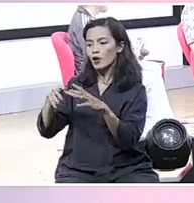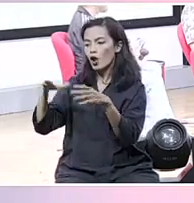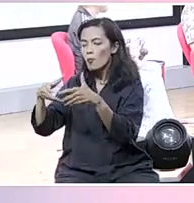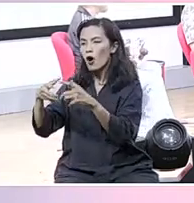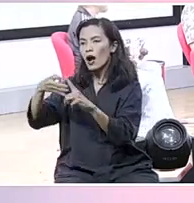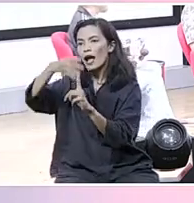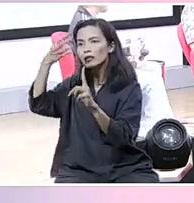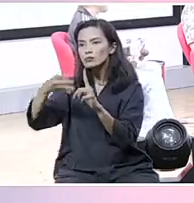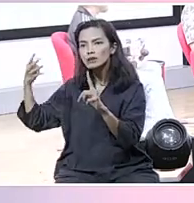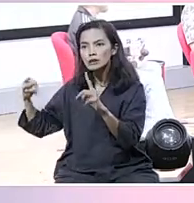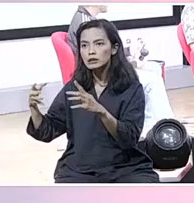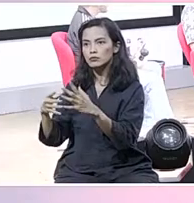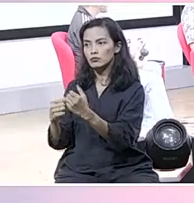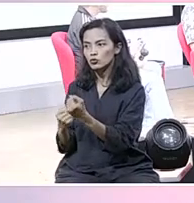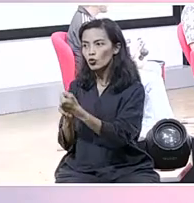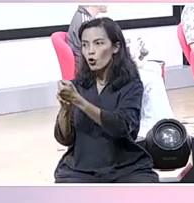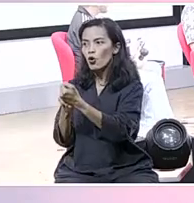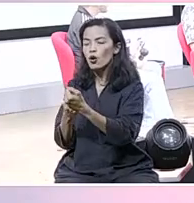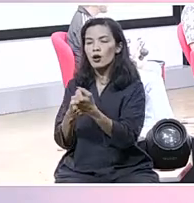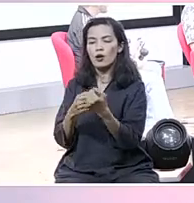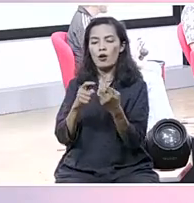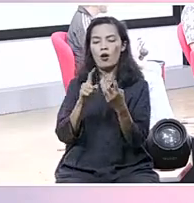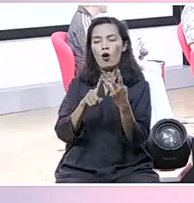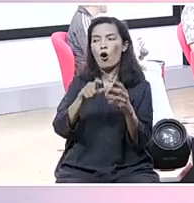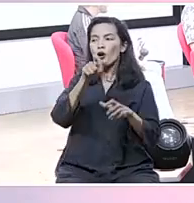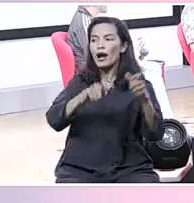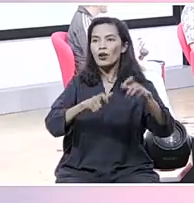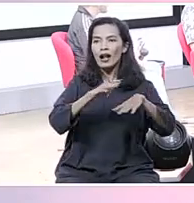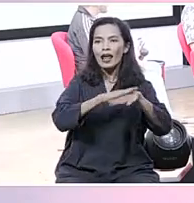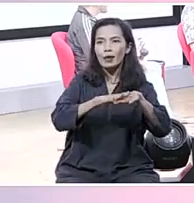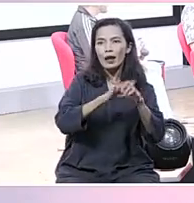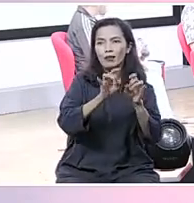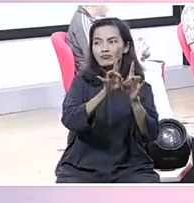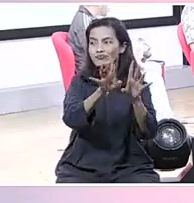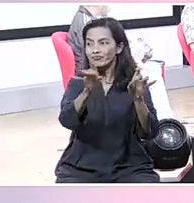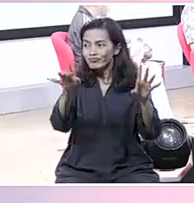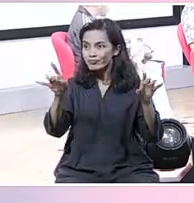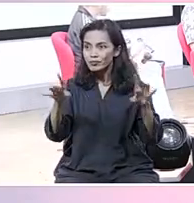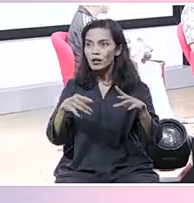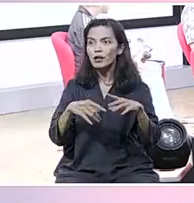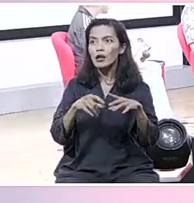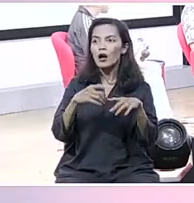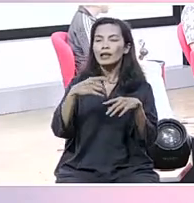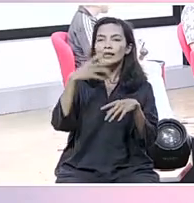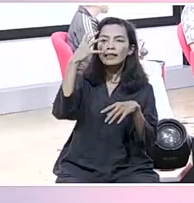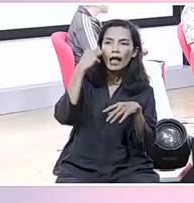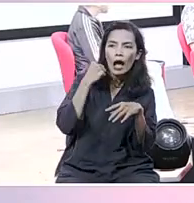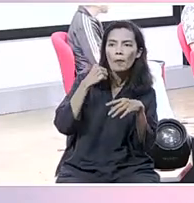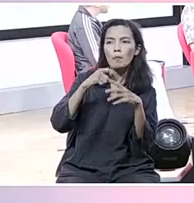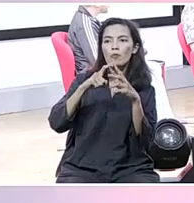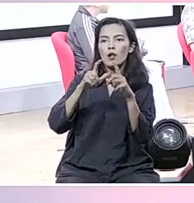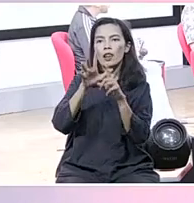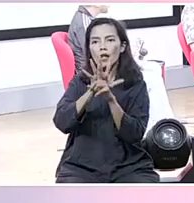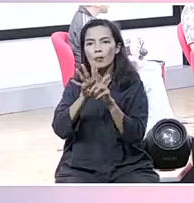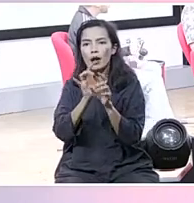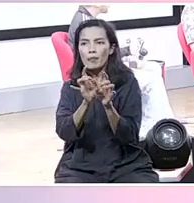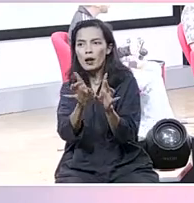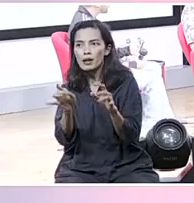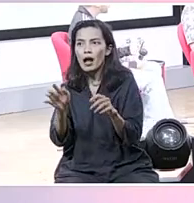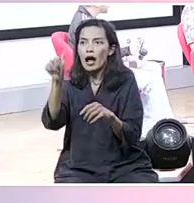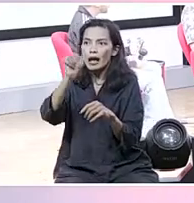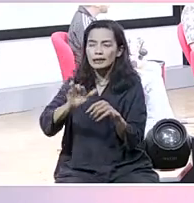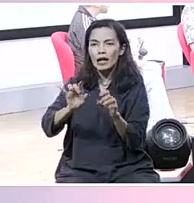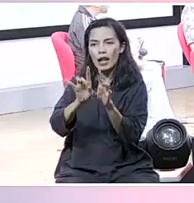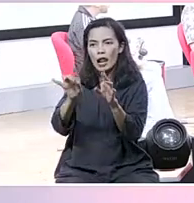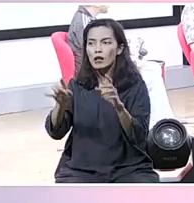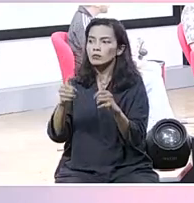supporting BIPOC. And BIPOC stands for Black Indigenous People of Color, to support those communities as well. So